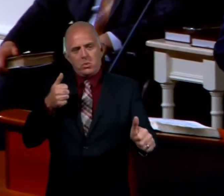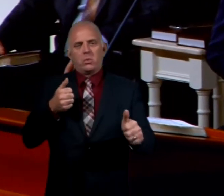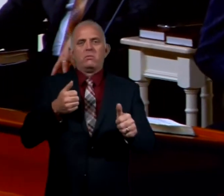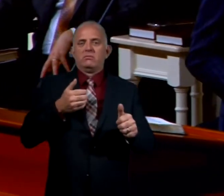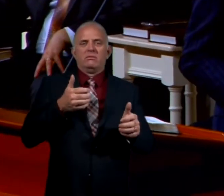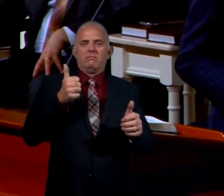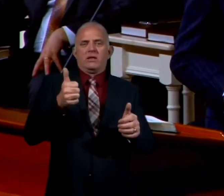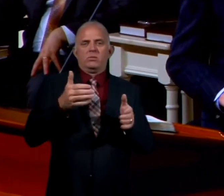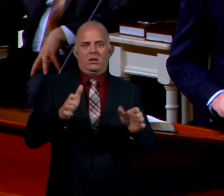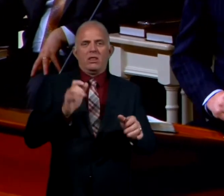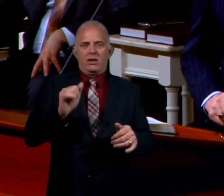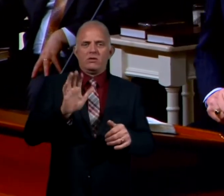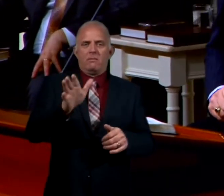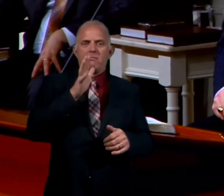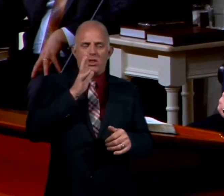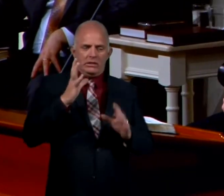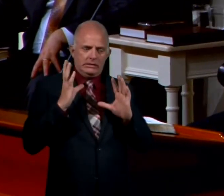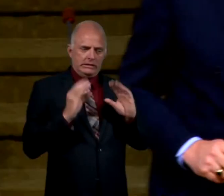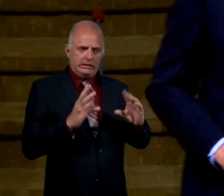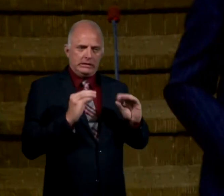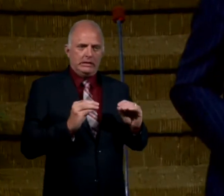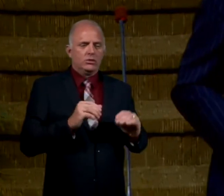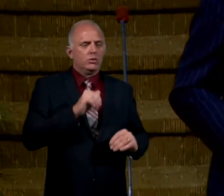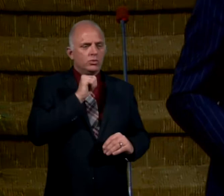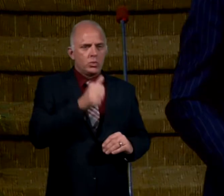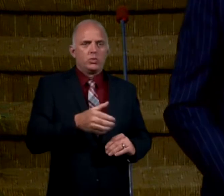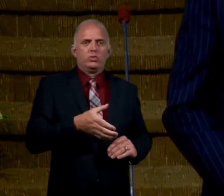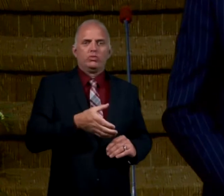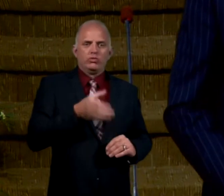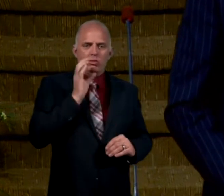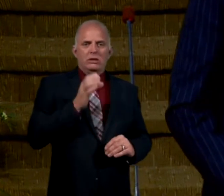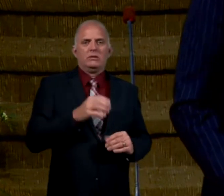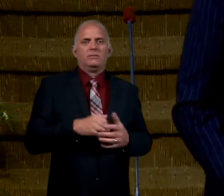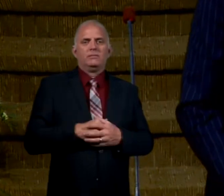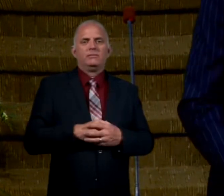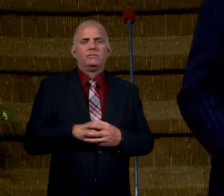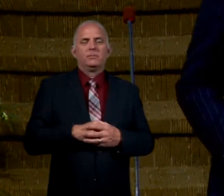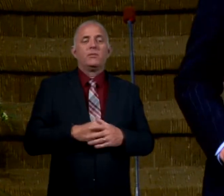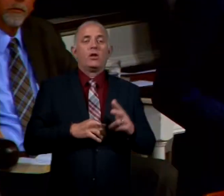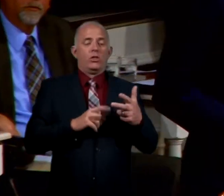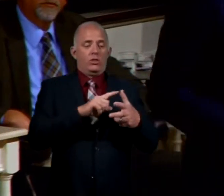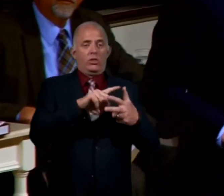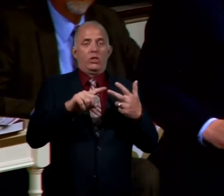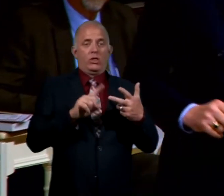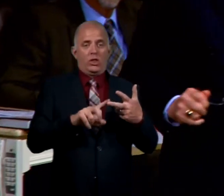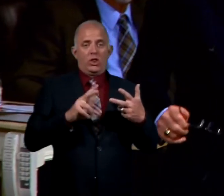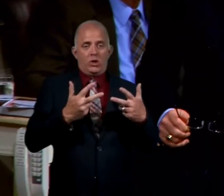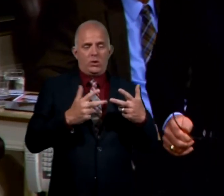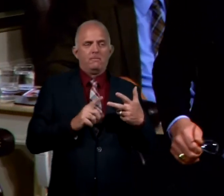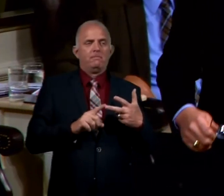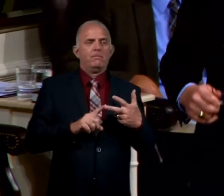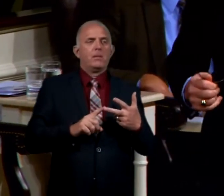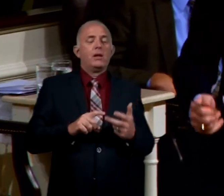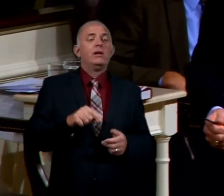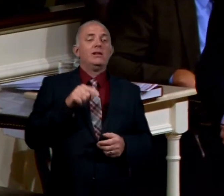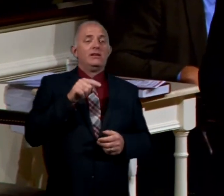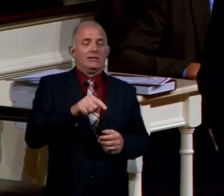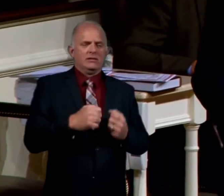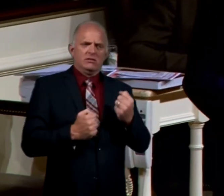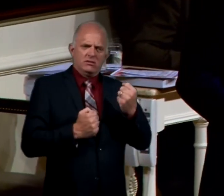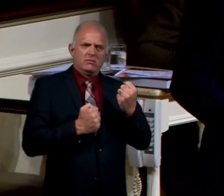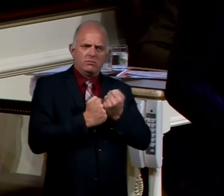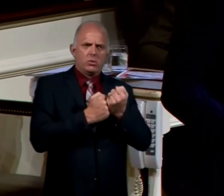from his mother. He said, don't drink. And then she said, number three, be an advocate for the